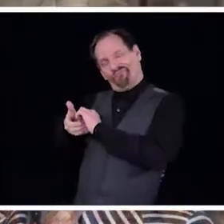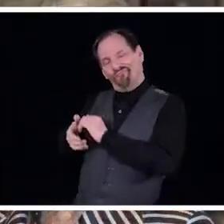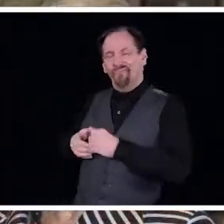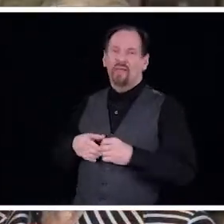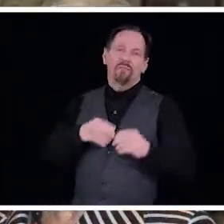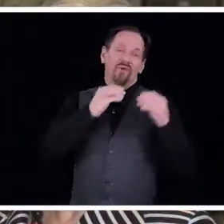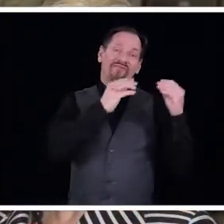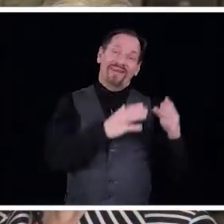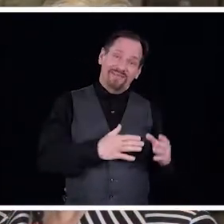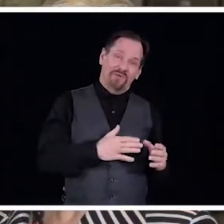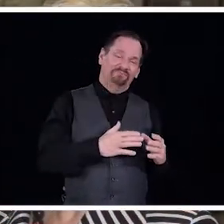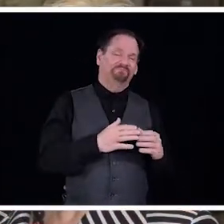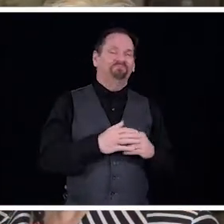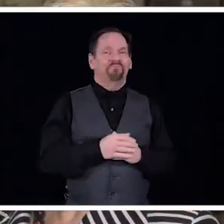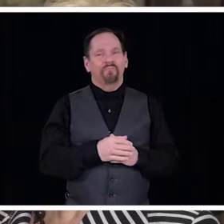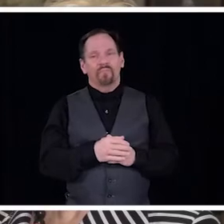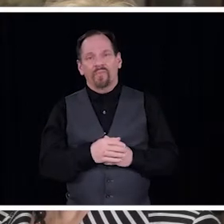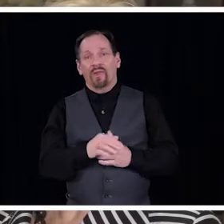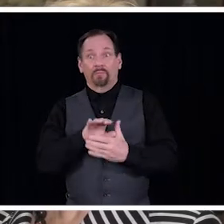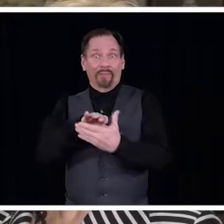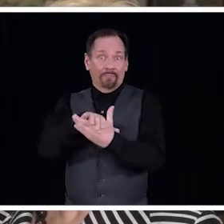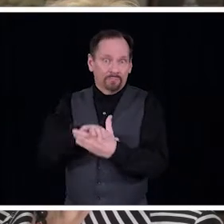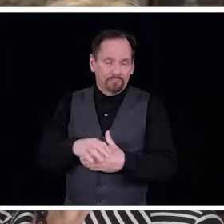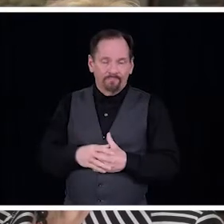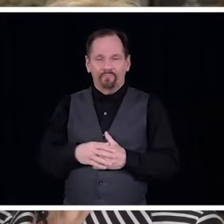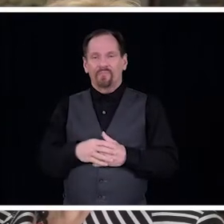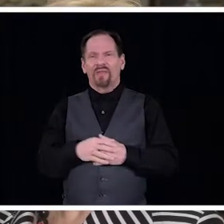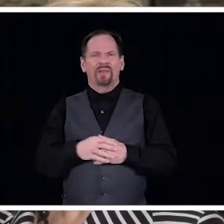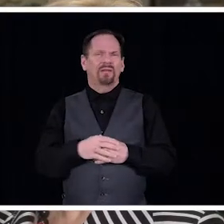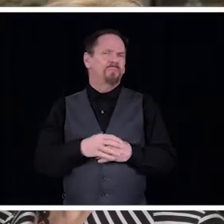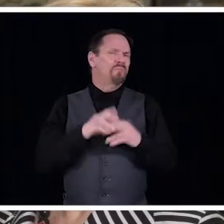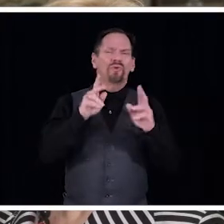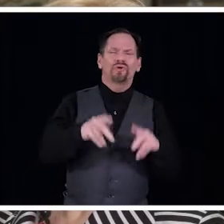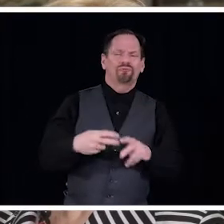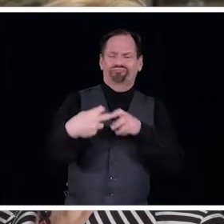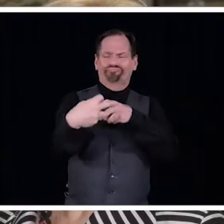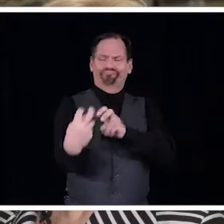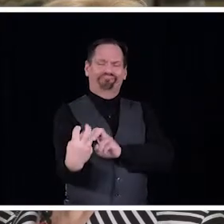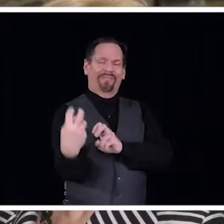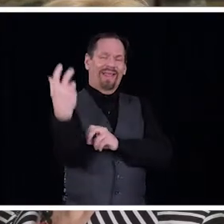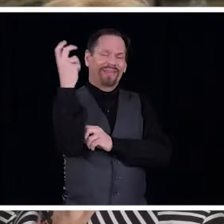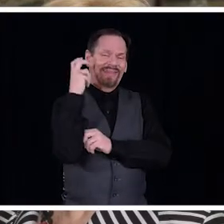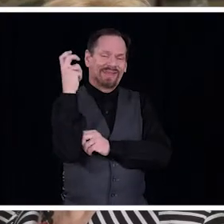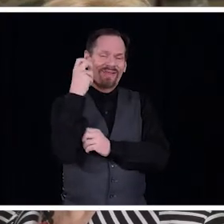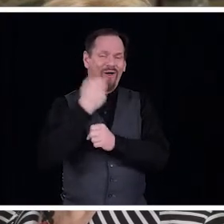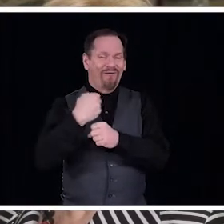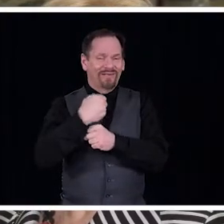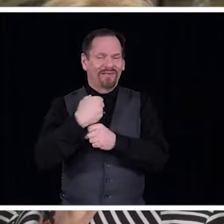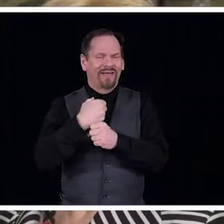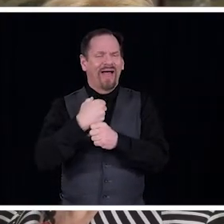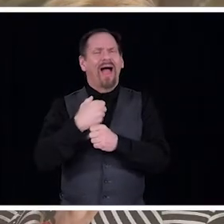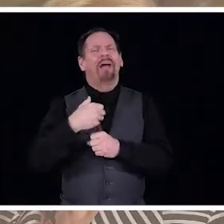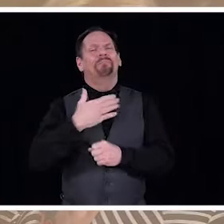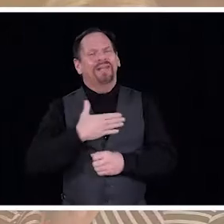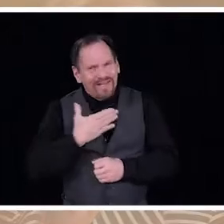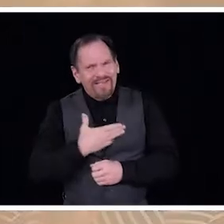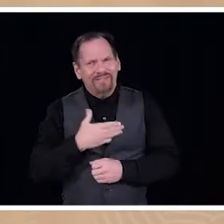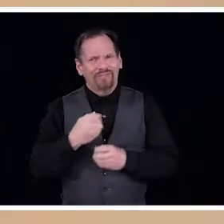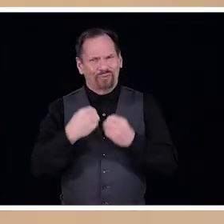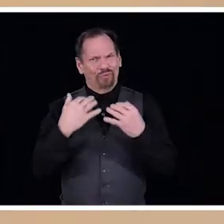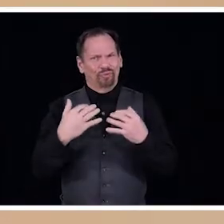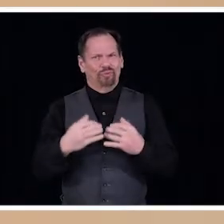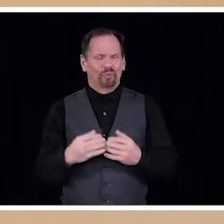the person who listened to you or a cup of coffee, whoever it is, and give them a round of applause. This is a special